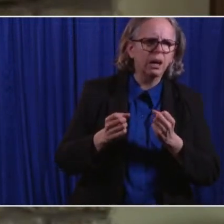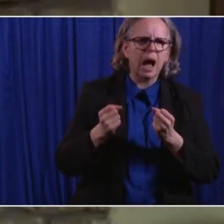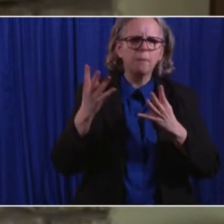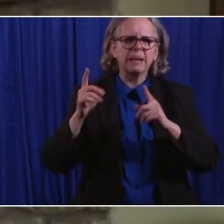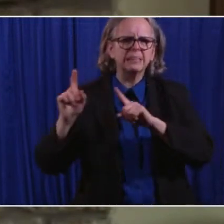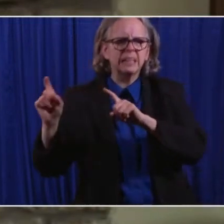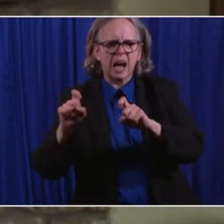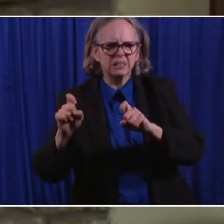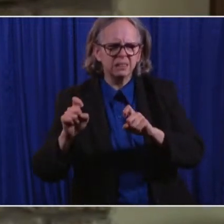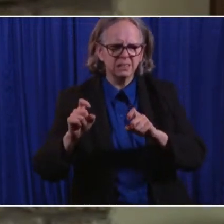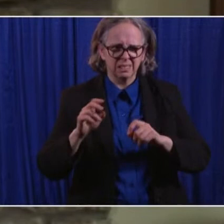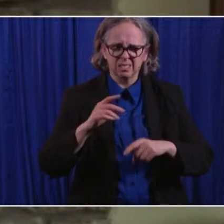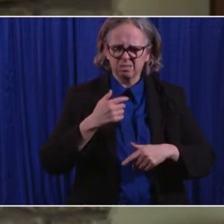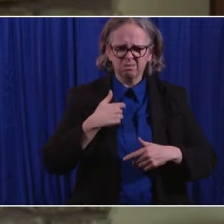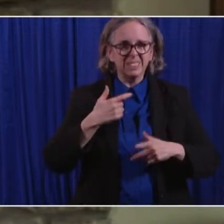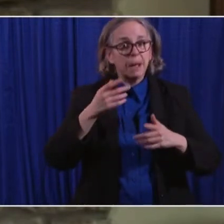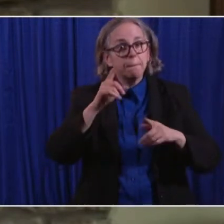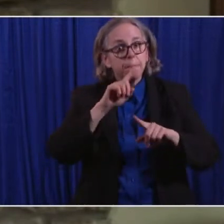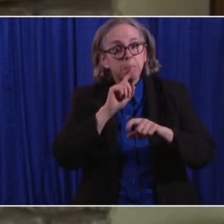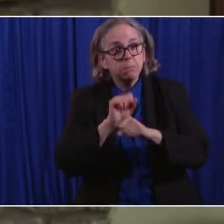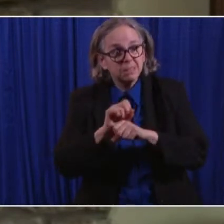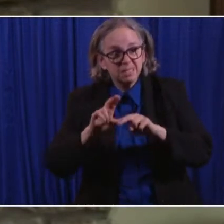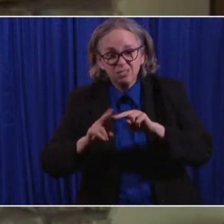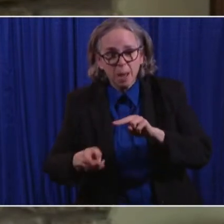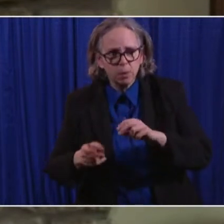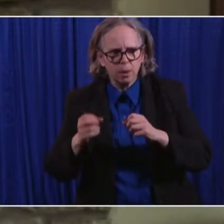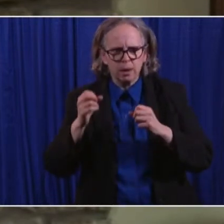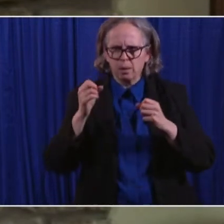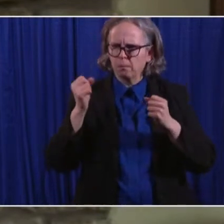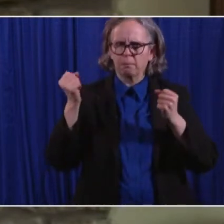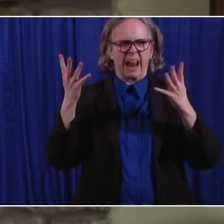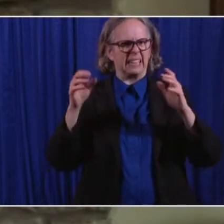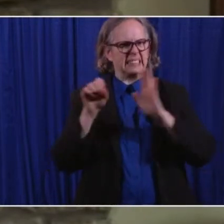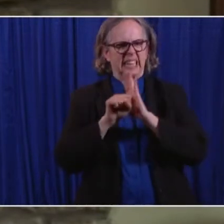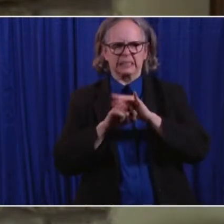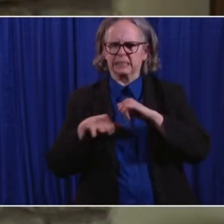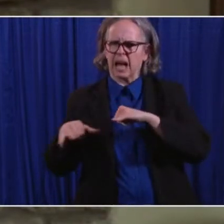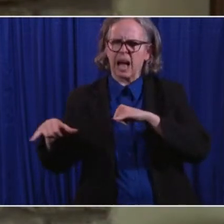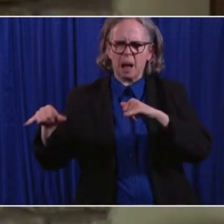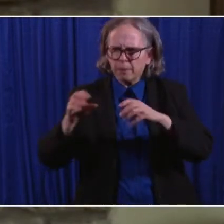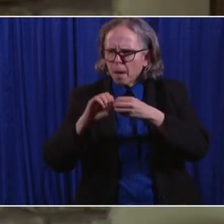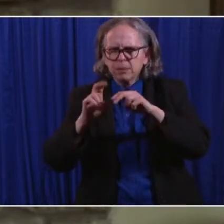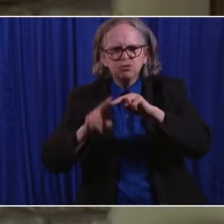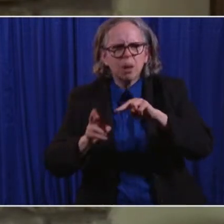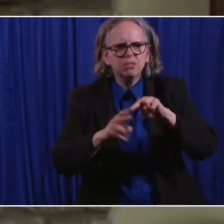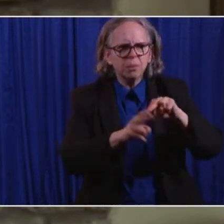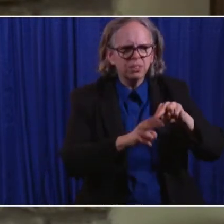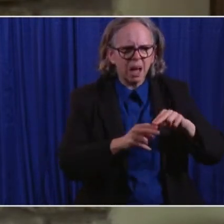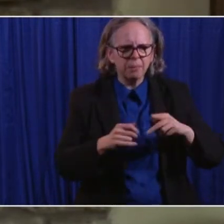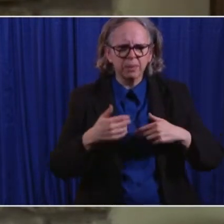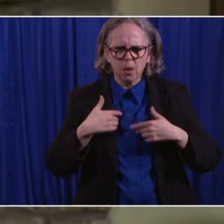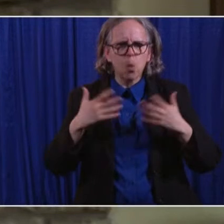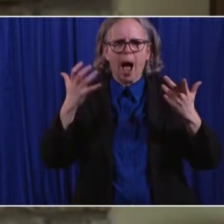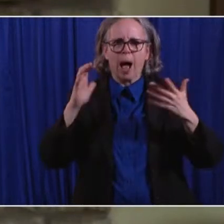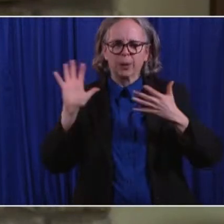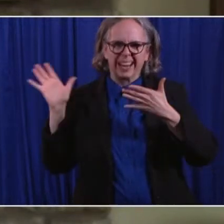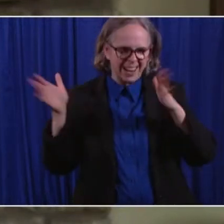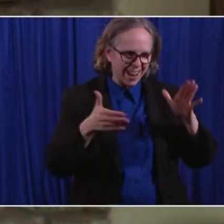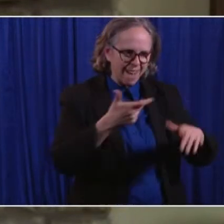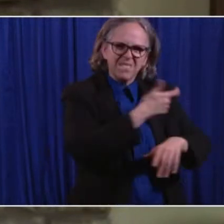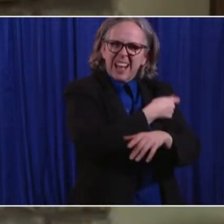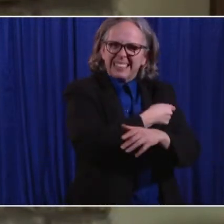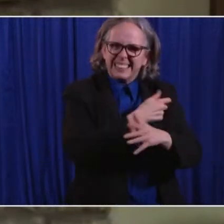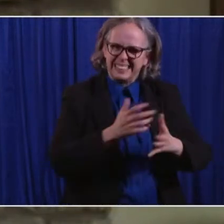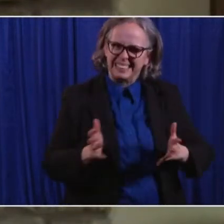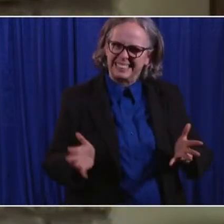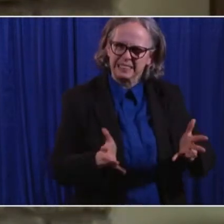like I think virtually every state is down. But when your positivity is as low as it is